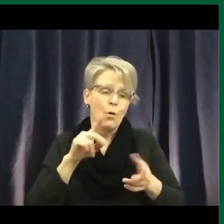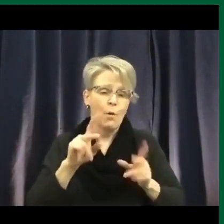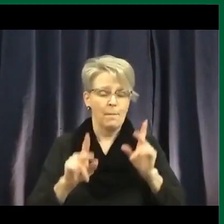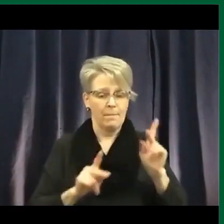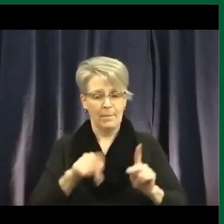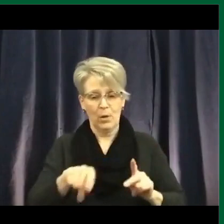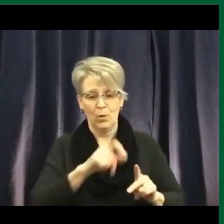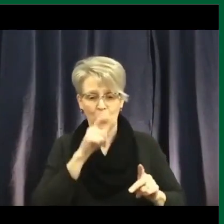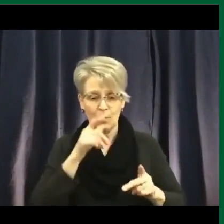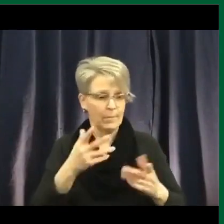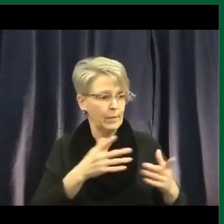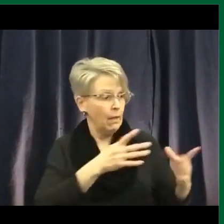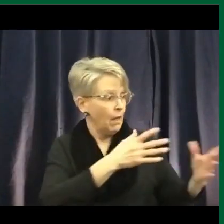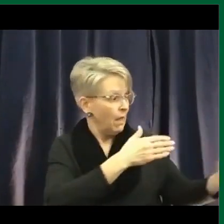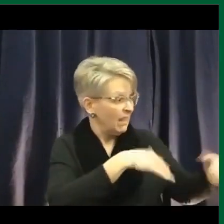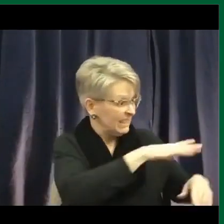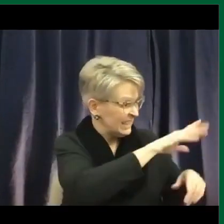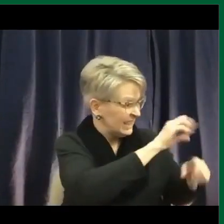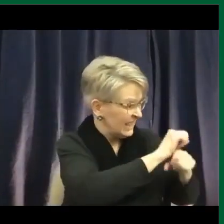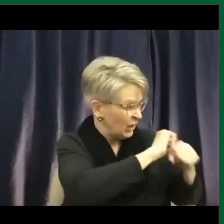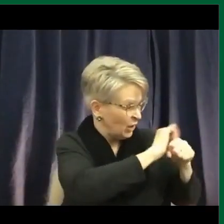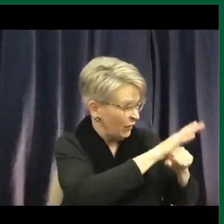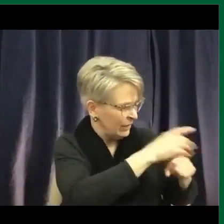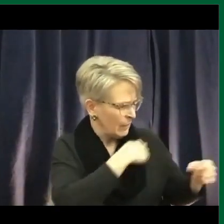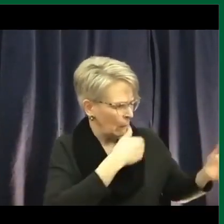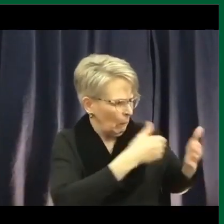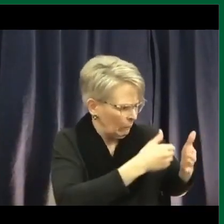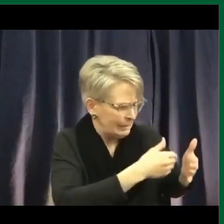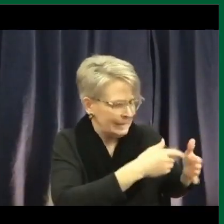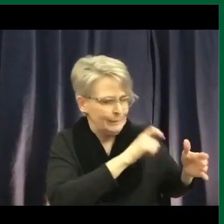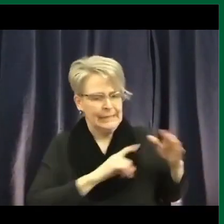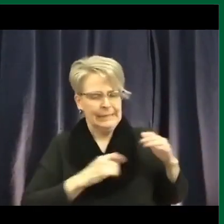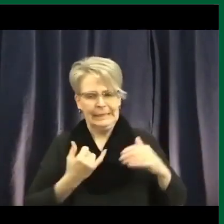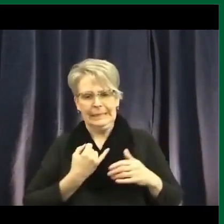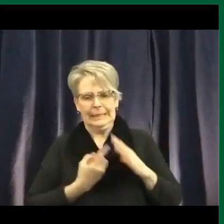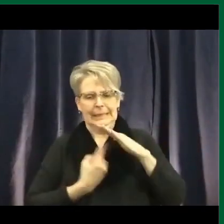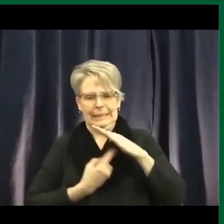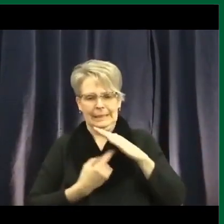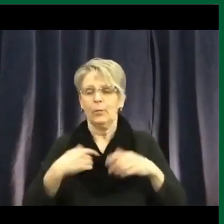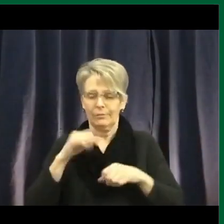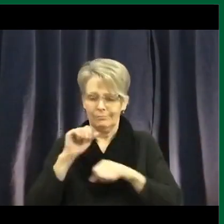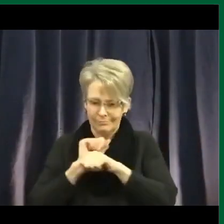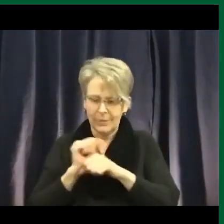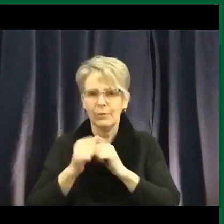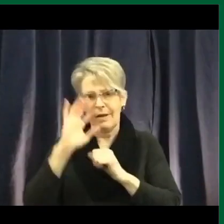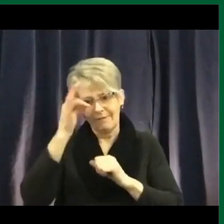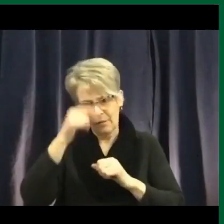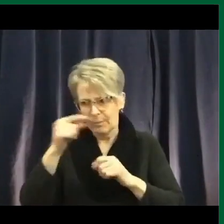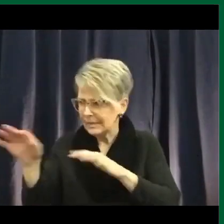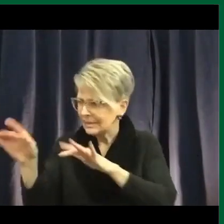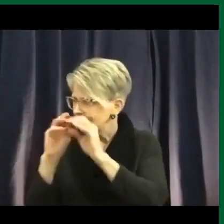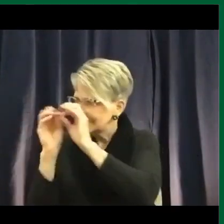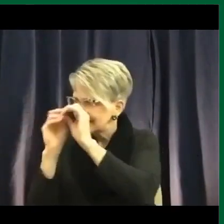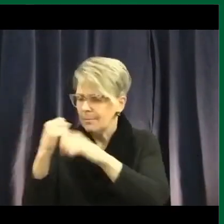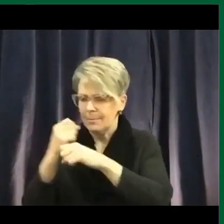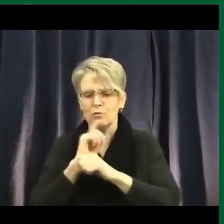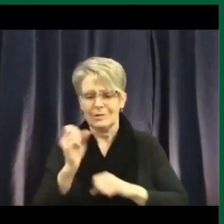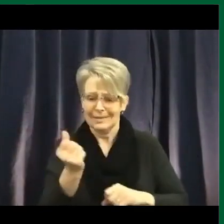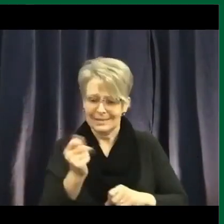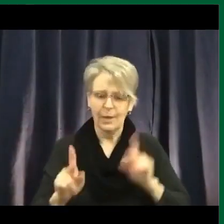have been in close contact. And so we have always worked throughout this pandemic with the federal government to ensure that Saskatchewan people